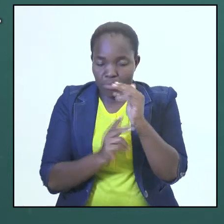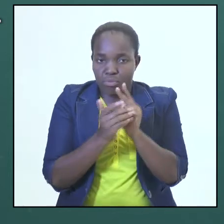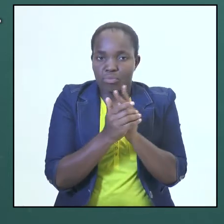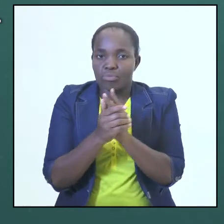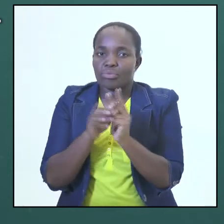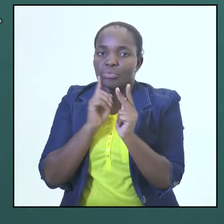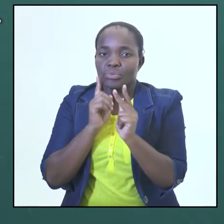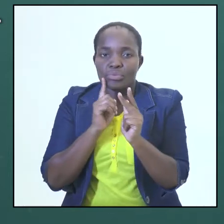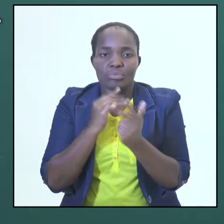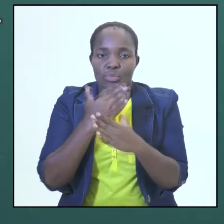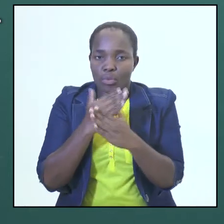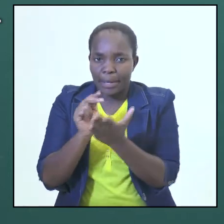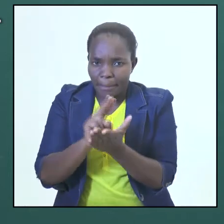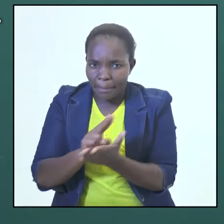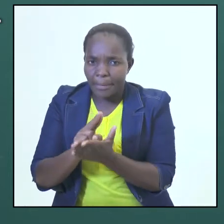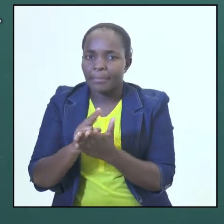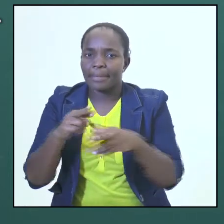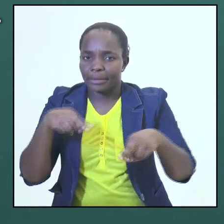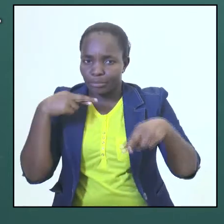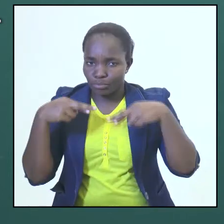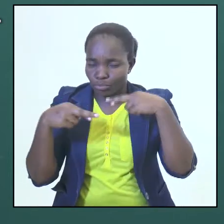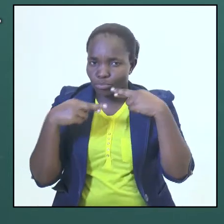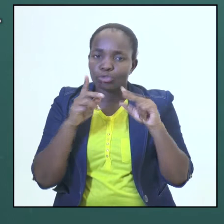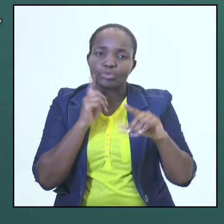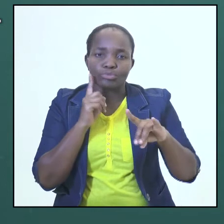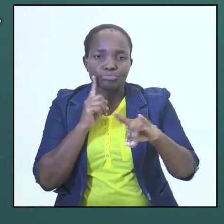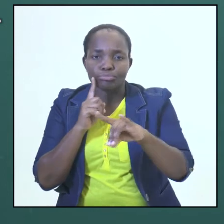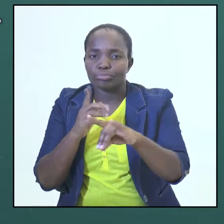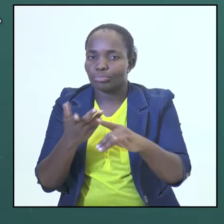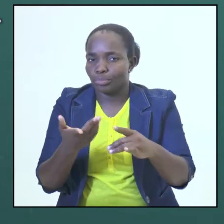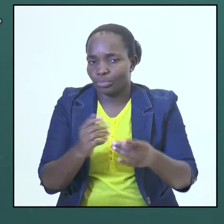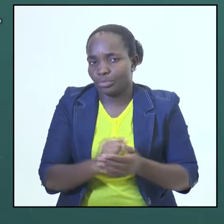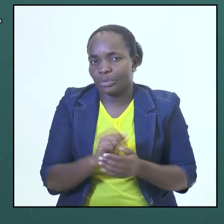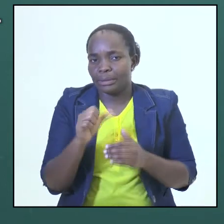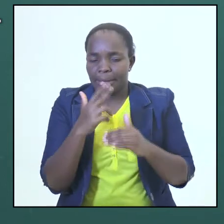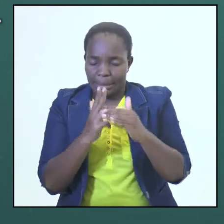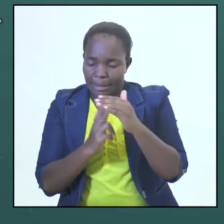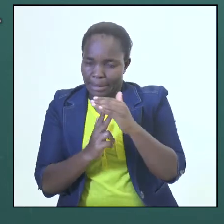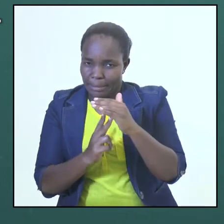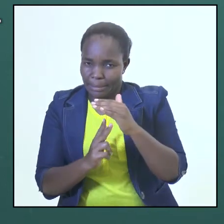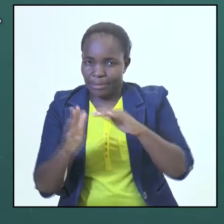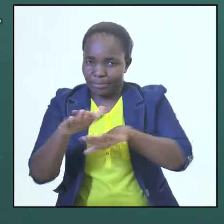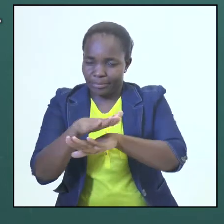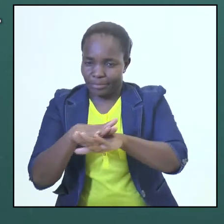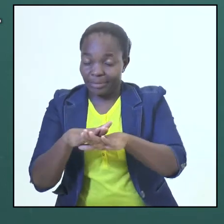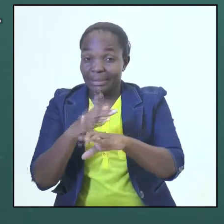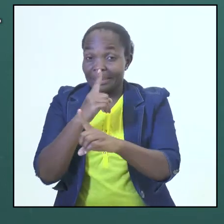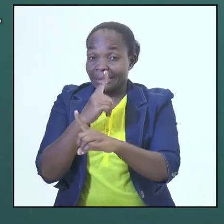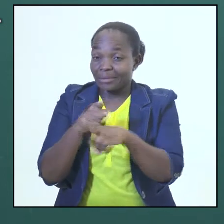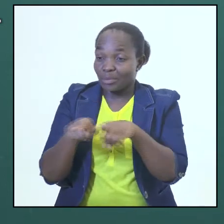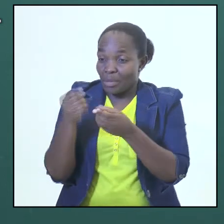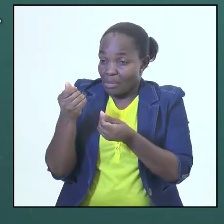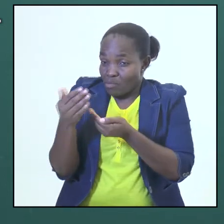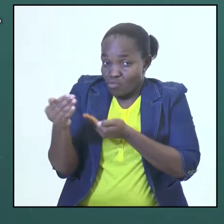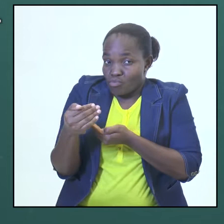in hotels, lodges, restaurants, and in game reserves and other tourist attraction areas. And the government earns more revenue